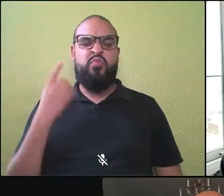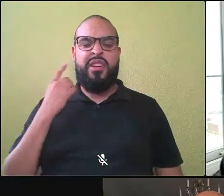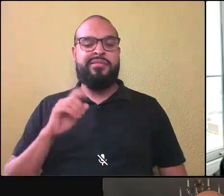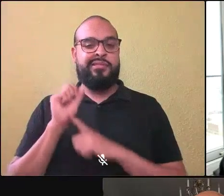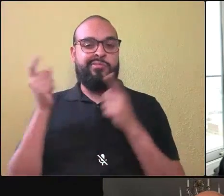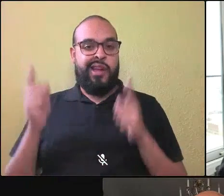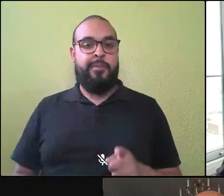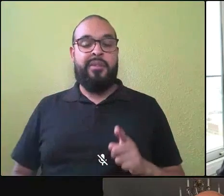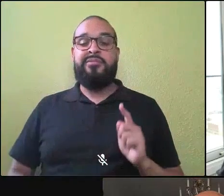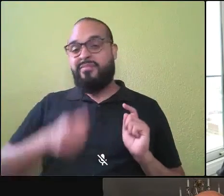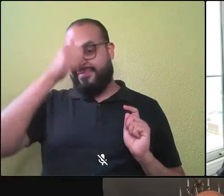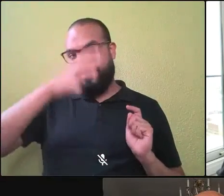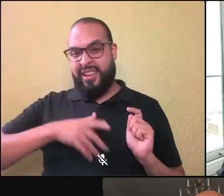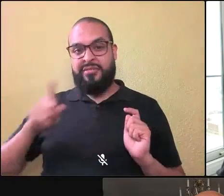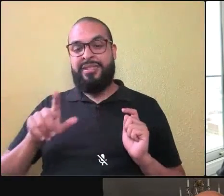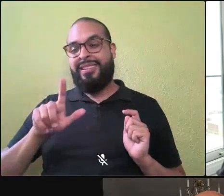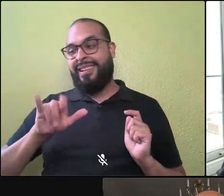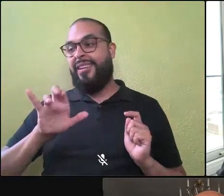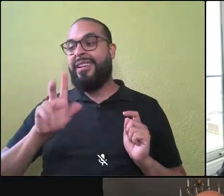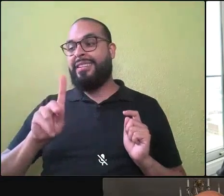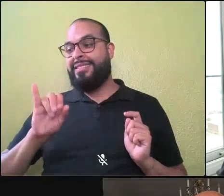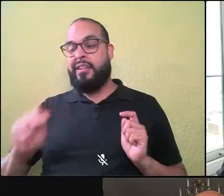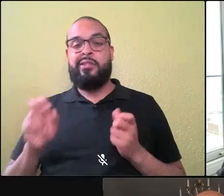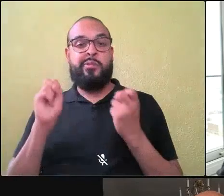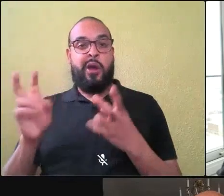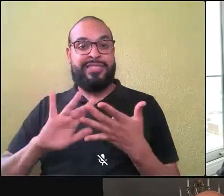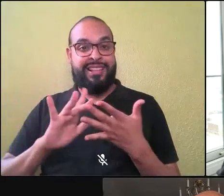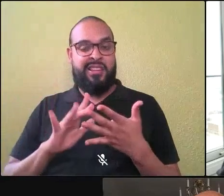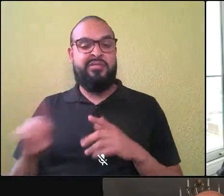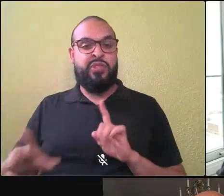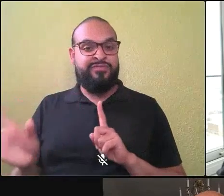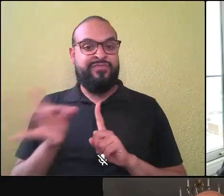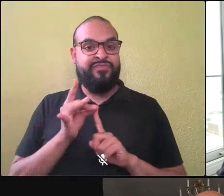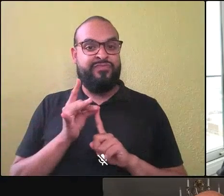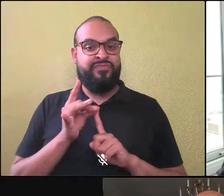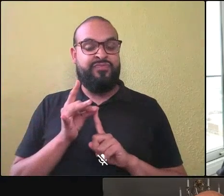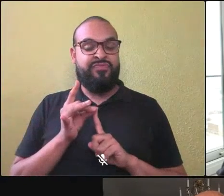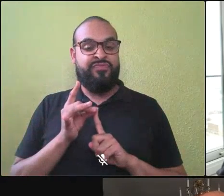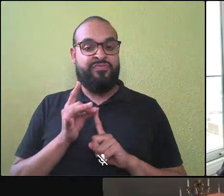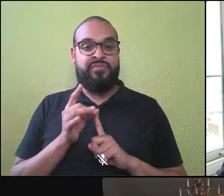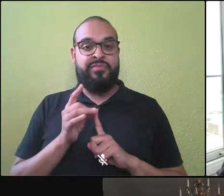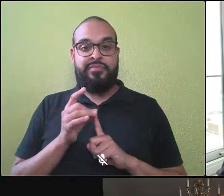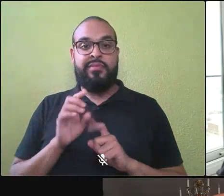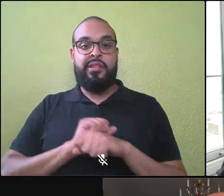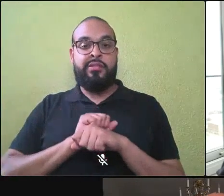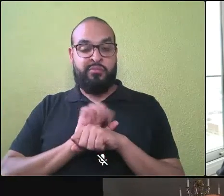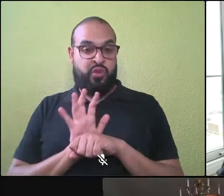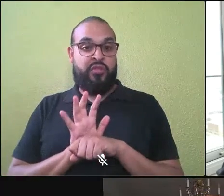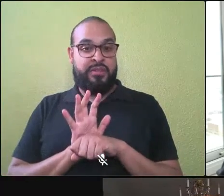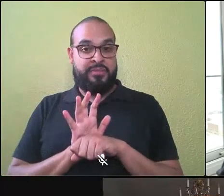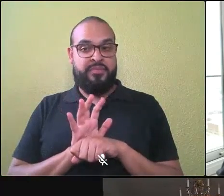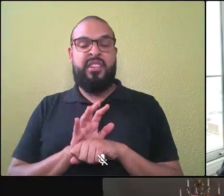Got COVID, relatively young guy, healthy guy. Bottom line is almost lost. They gave him 1% chance of living, or less than 1% chance of making it out of